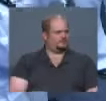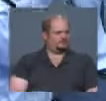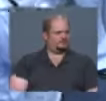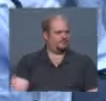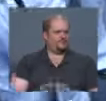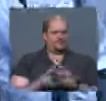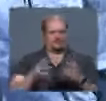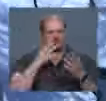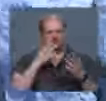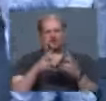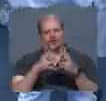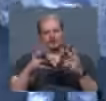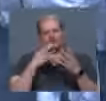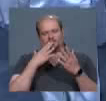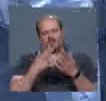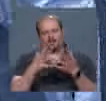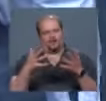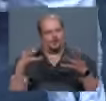Very good. Thank you all.